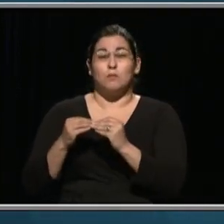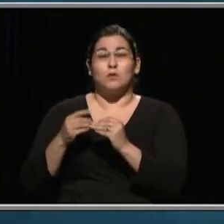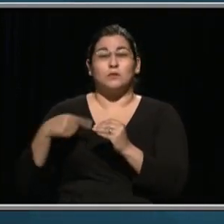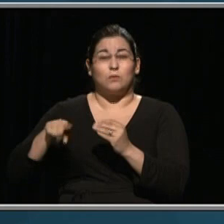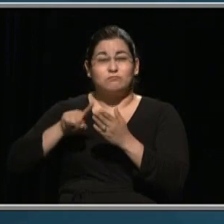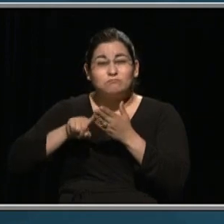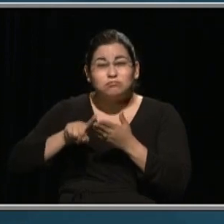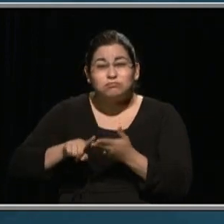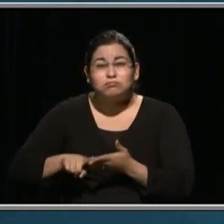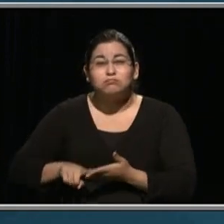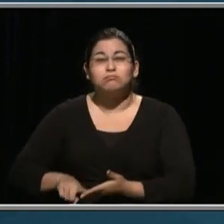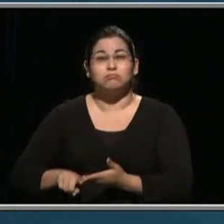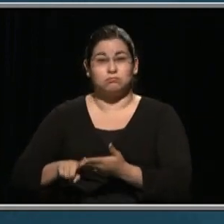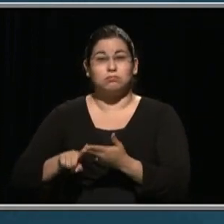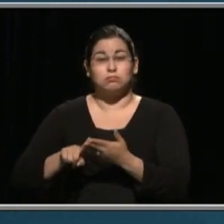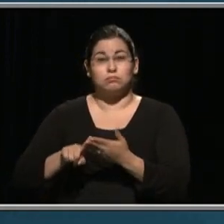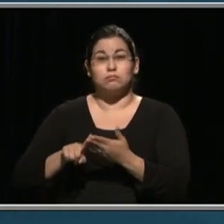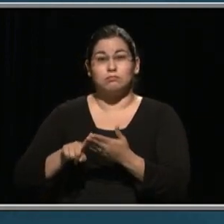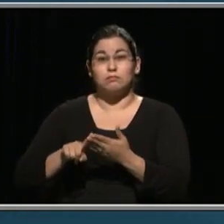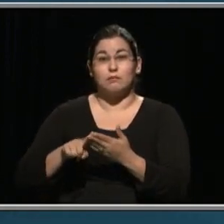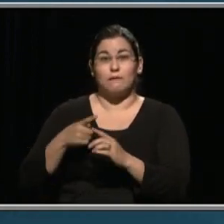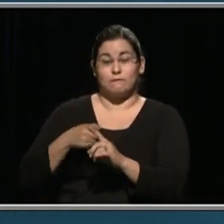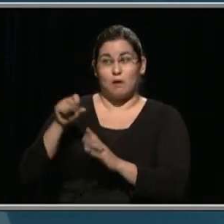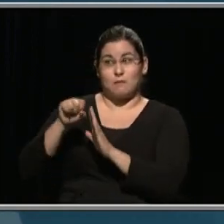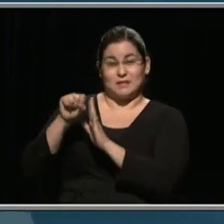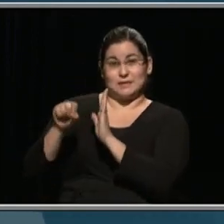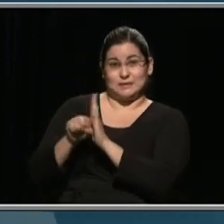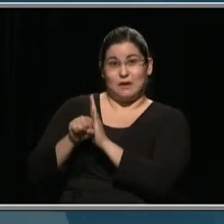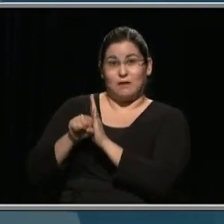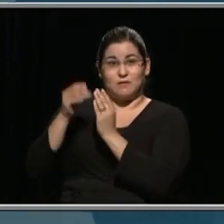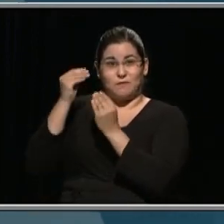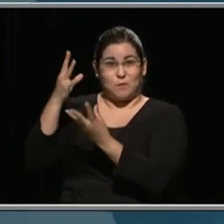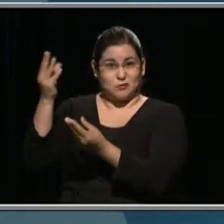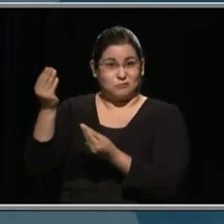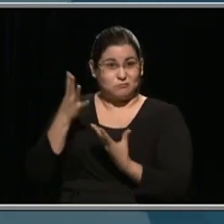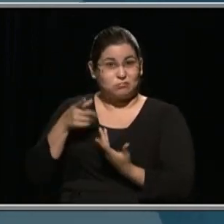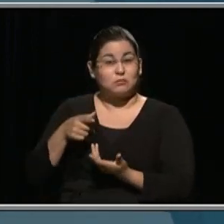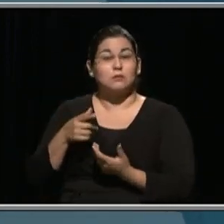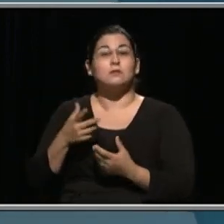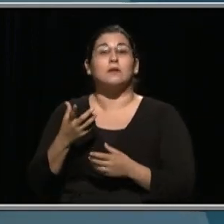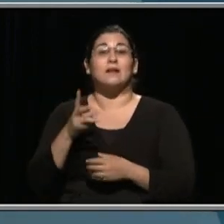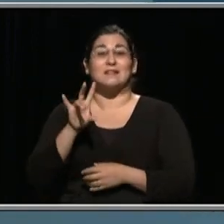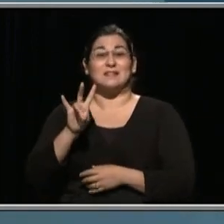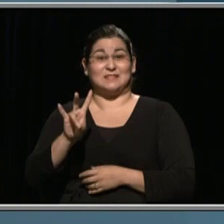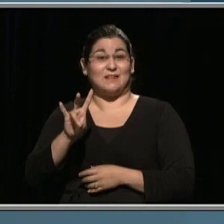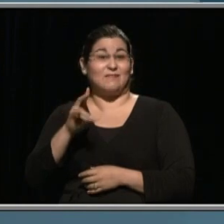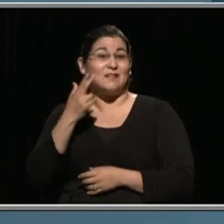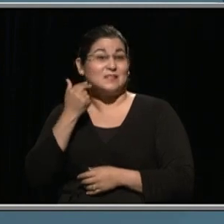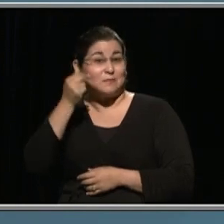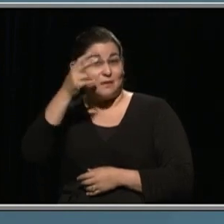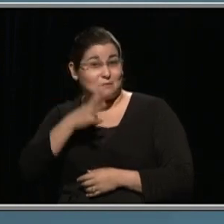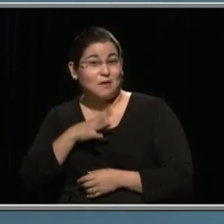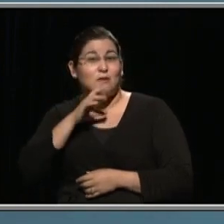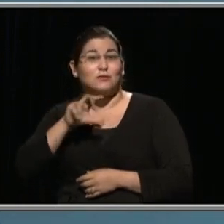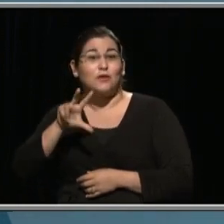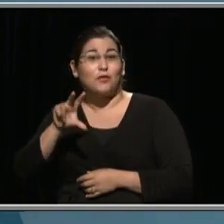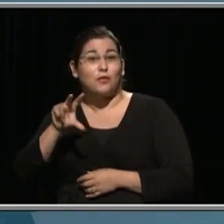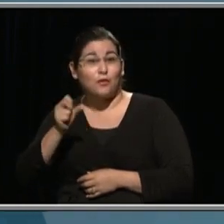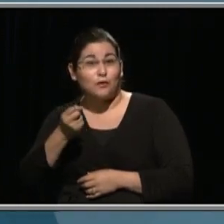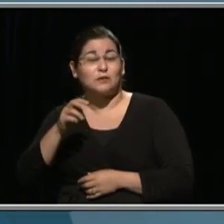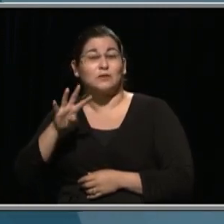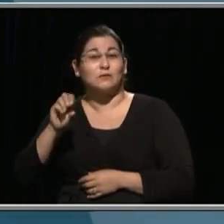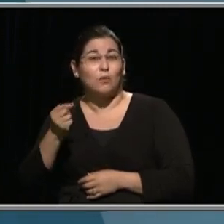investigated from the state data. That includes 7 Hispanic males in their 30s, 40s,